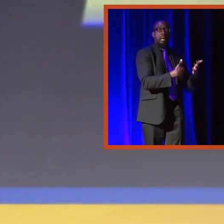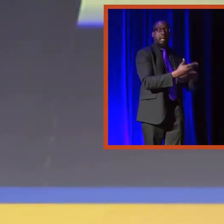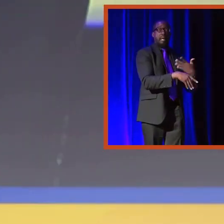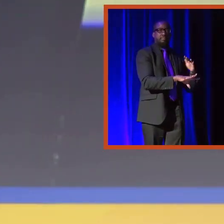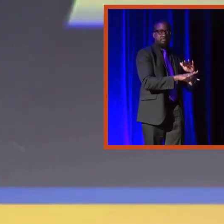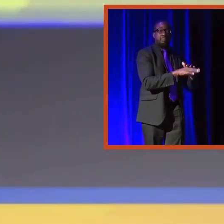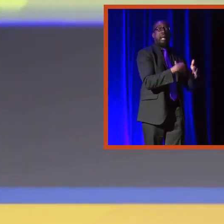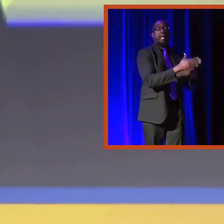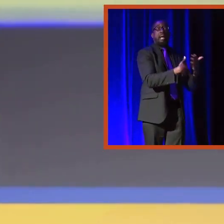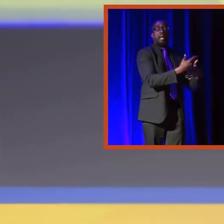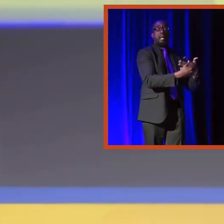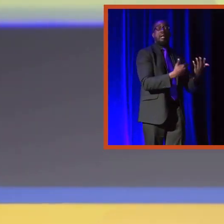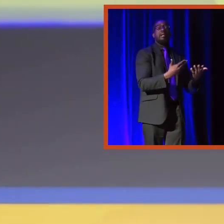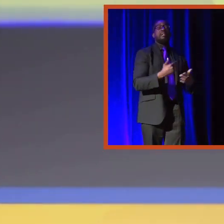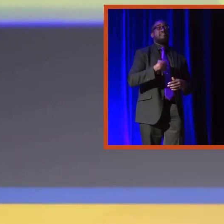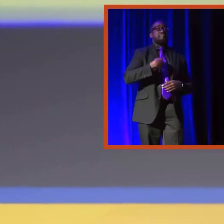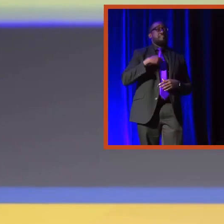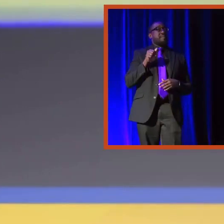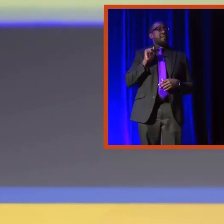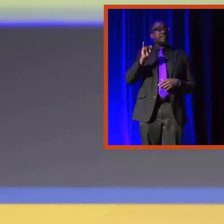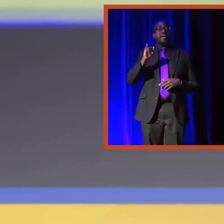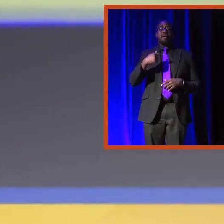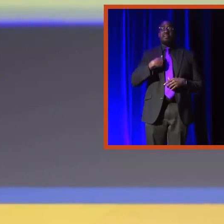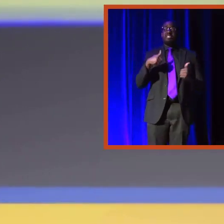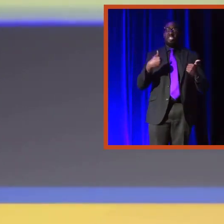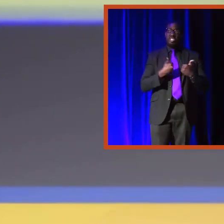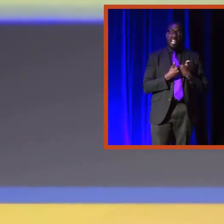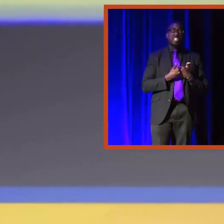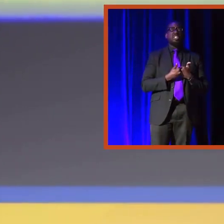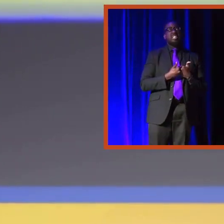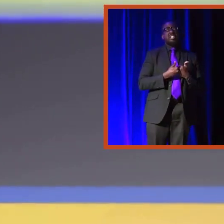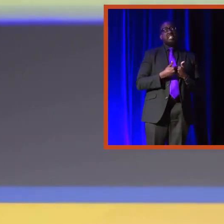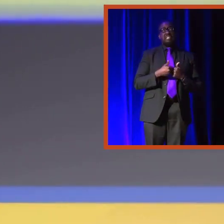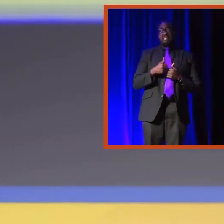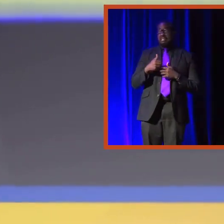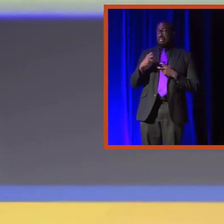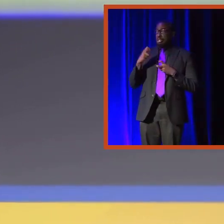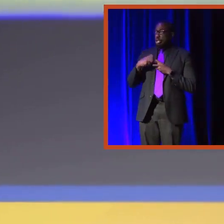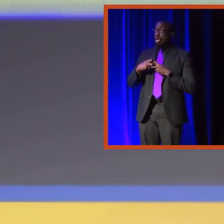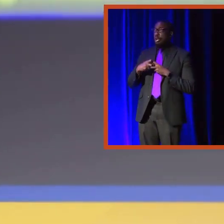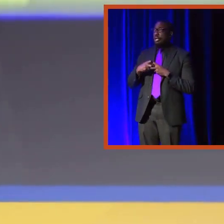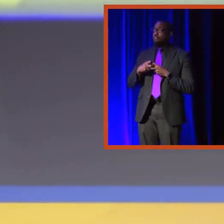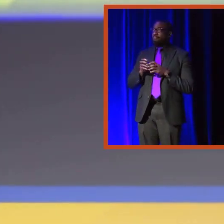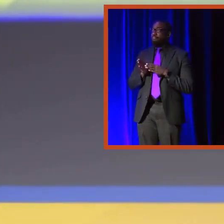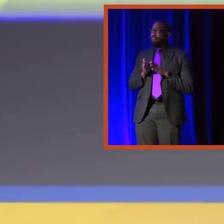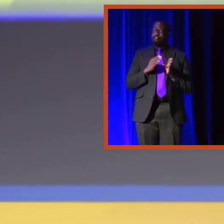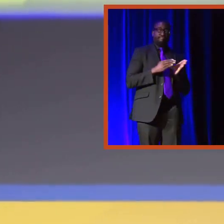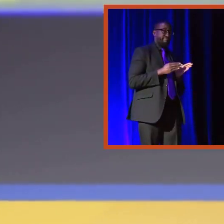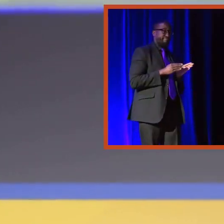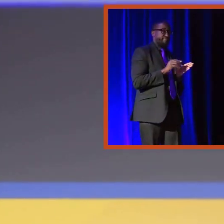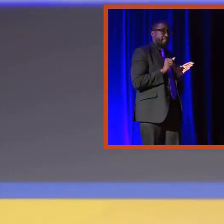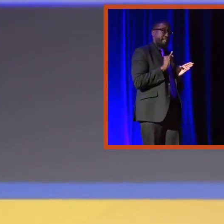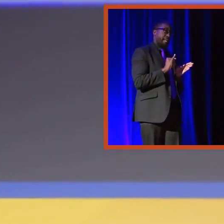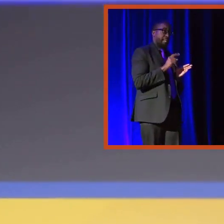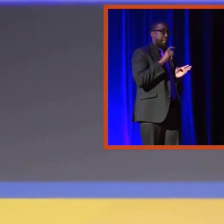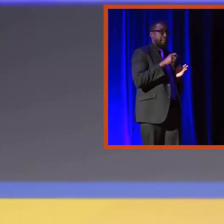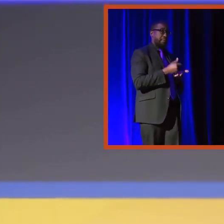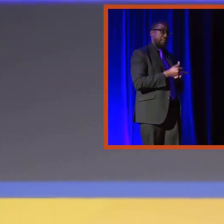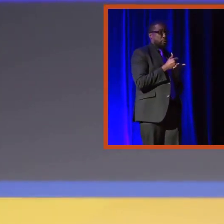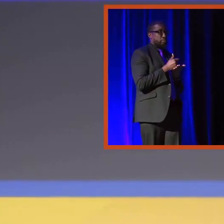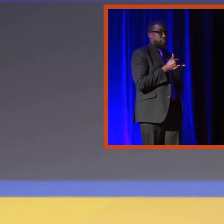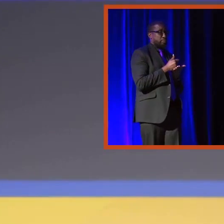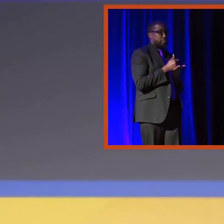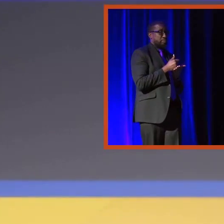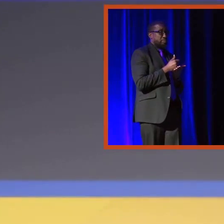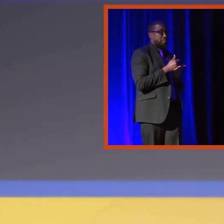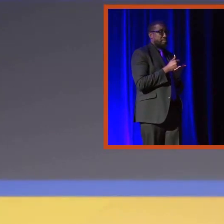you just say, okay, this is a challenging thing. I'm resorting to AI because I need help, basically, for some tool. And I'm